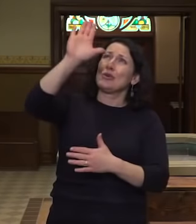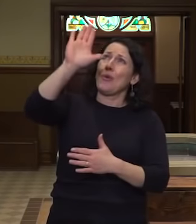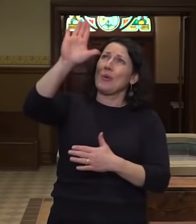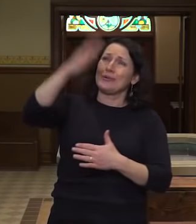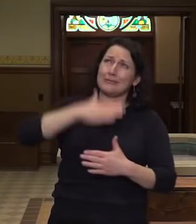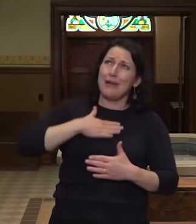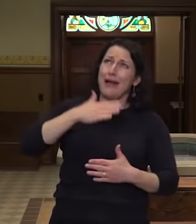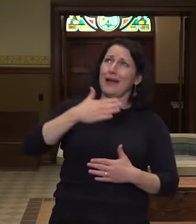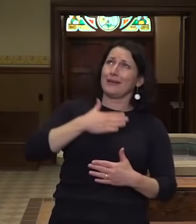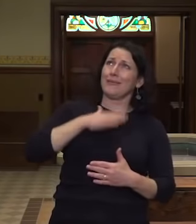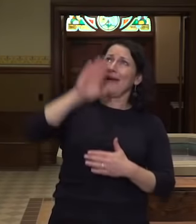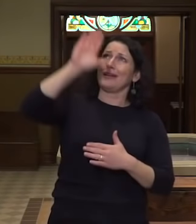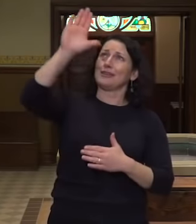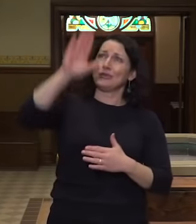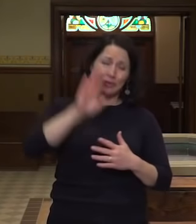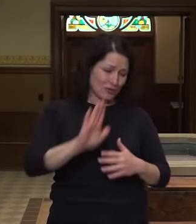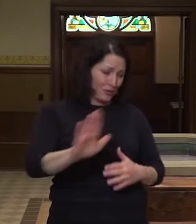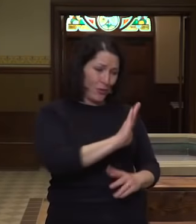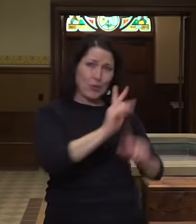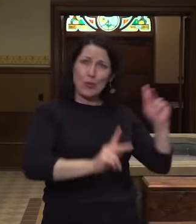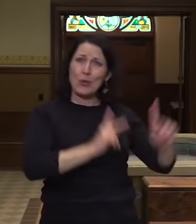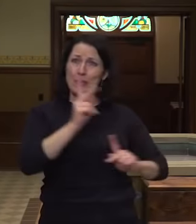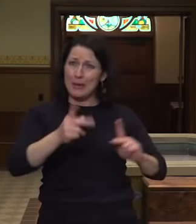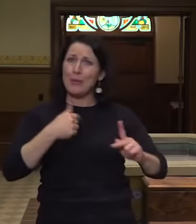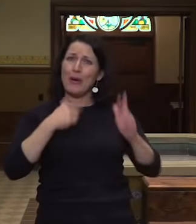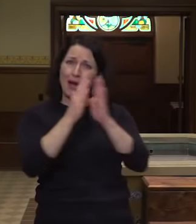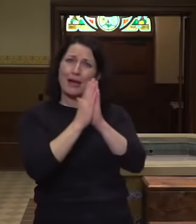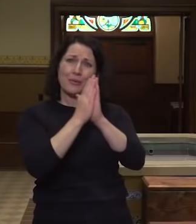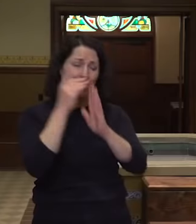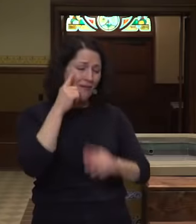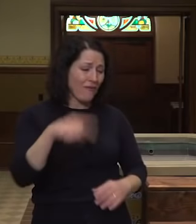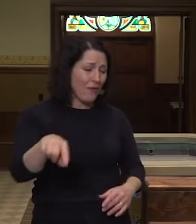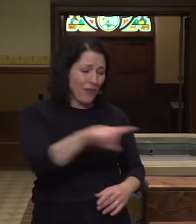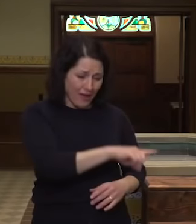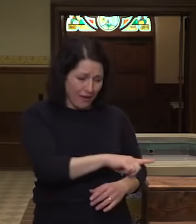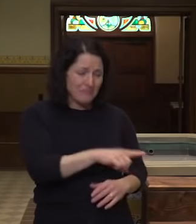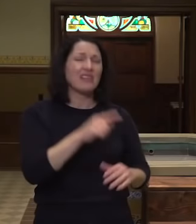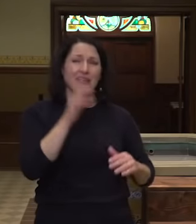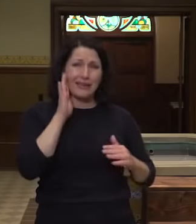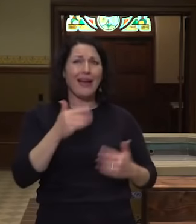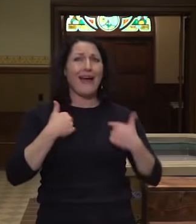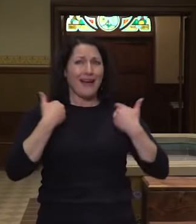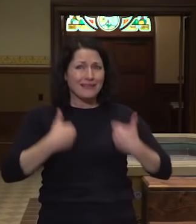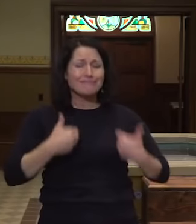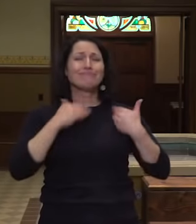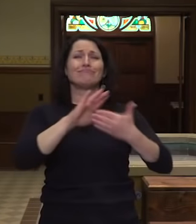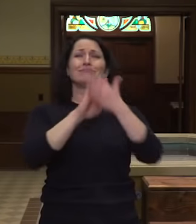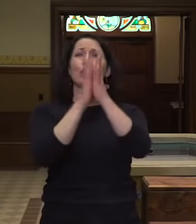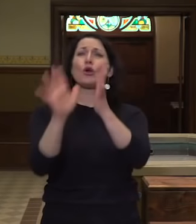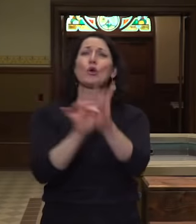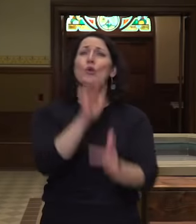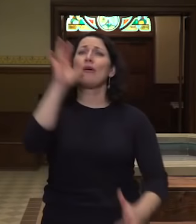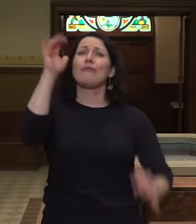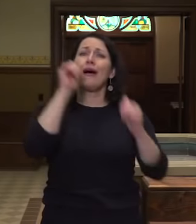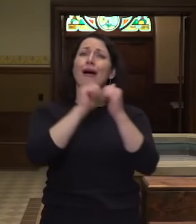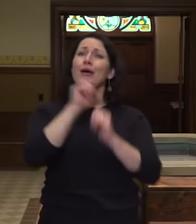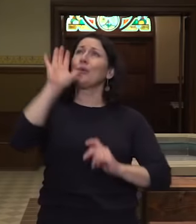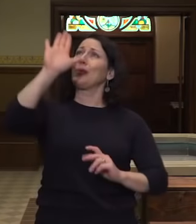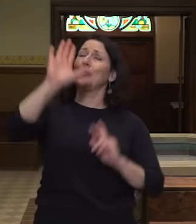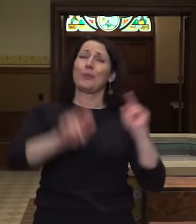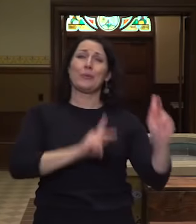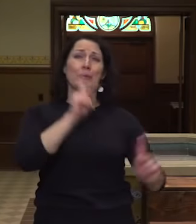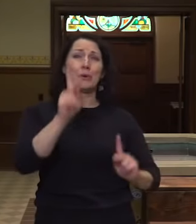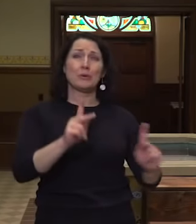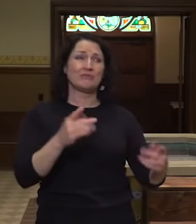mine. And I have been glorified in them. And now I will no longer be in